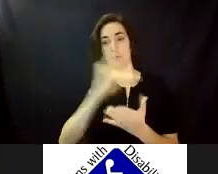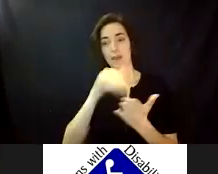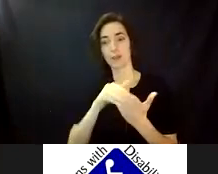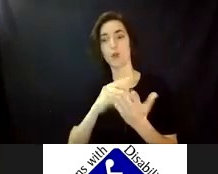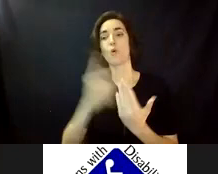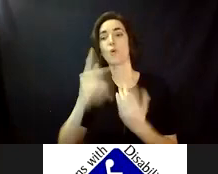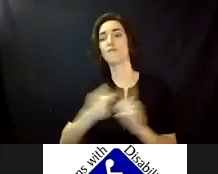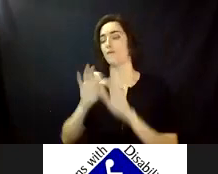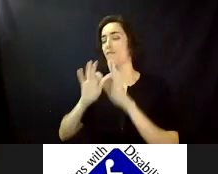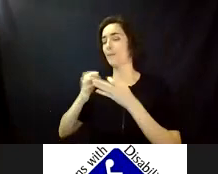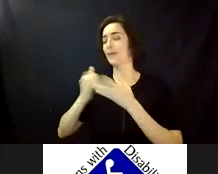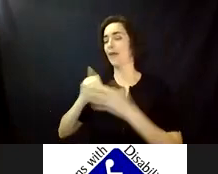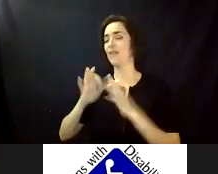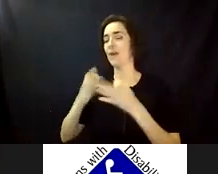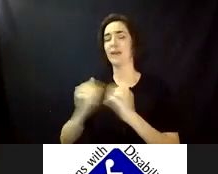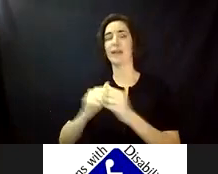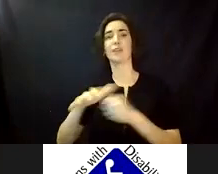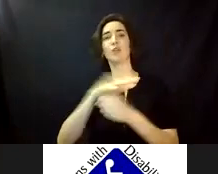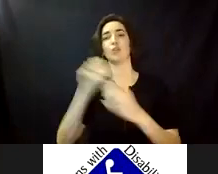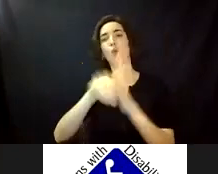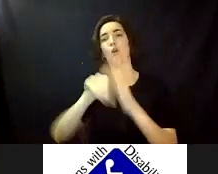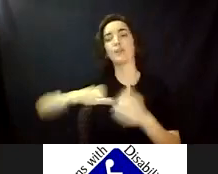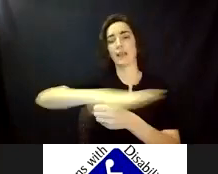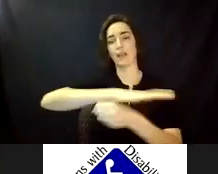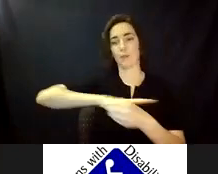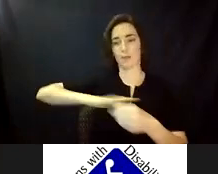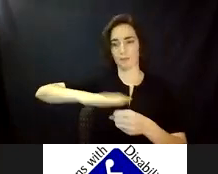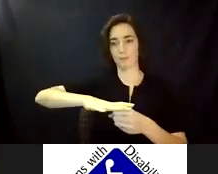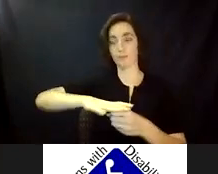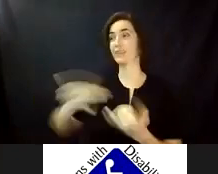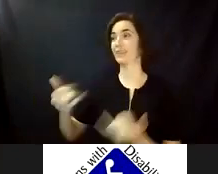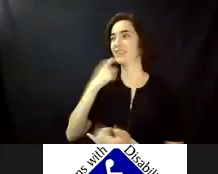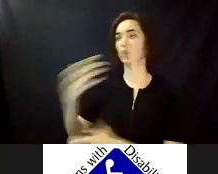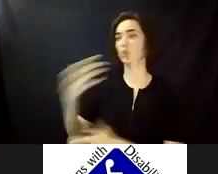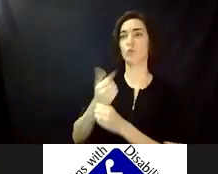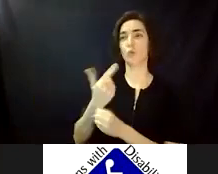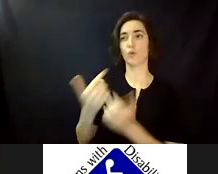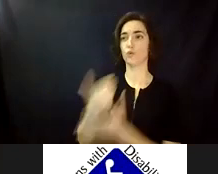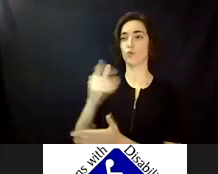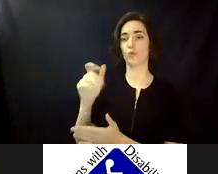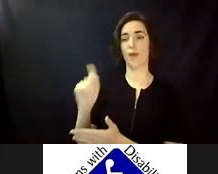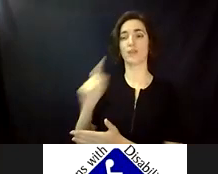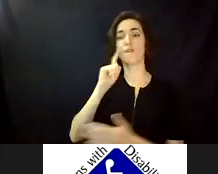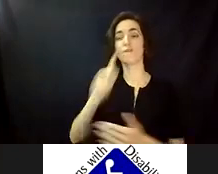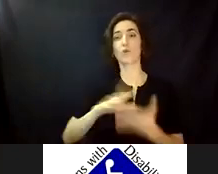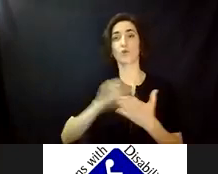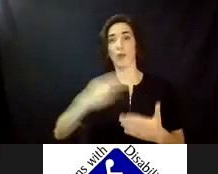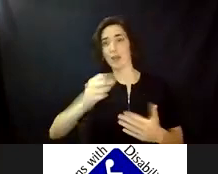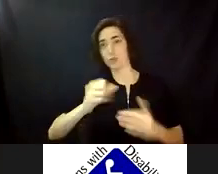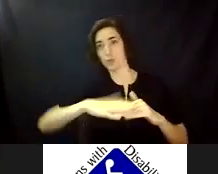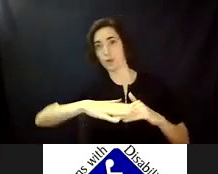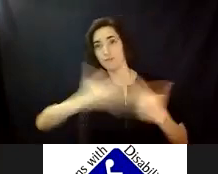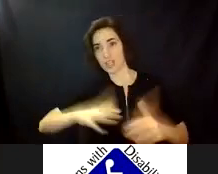Orleans. Our new grant has a post-secondary goal, and we'd love to work with all of you to ensure students are aware of